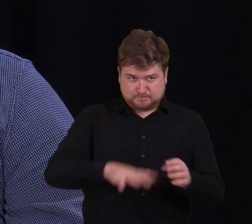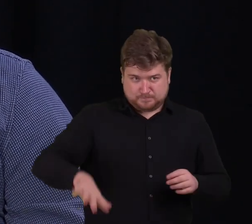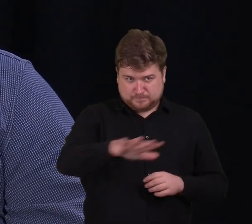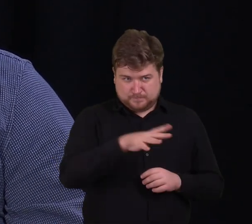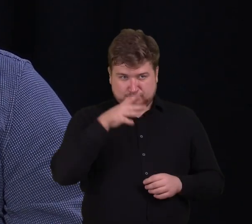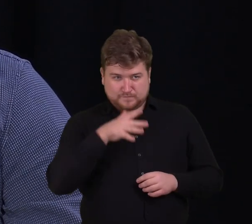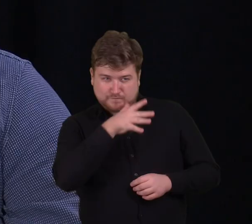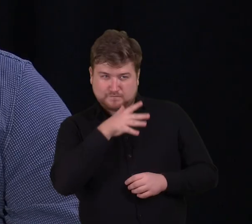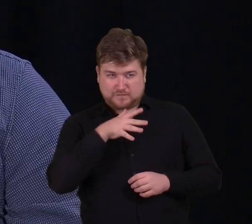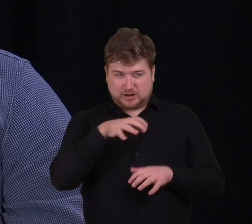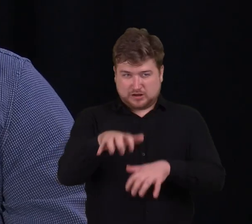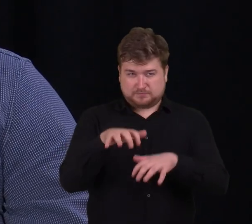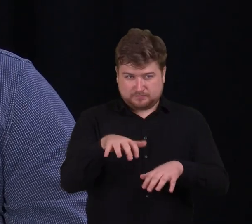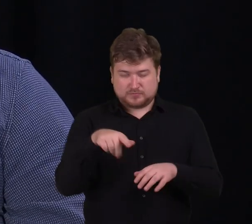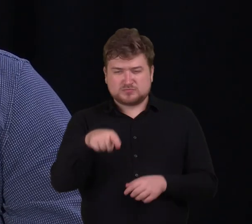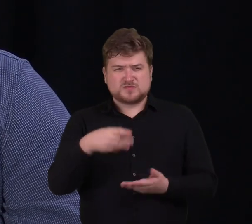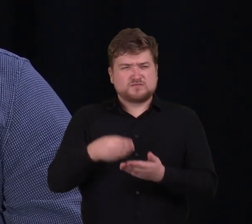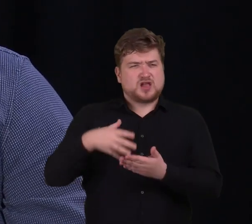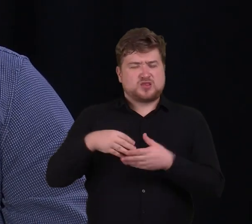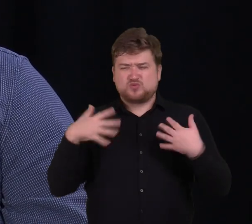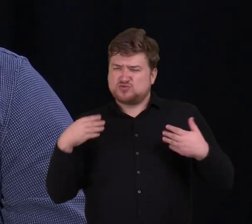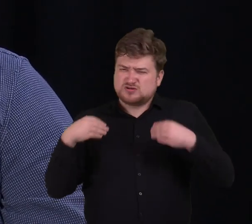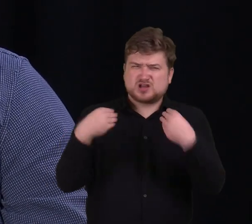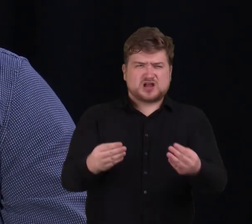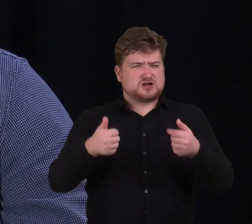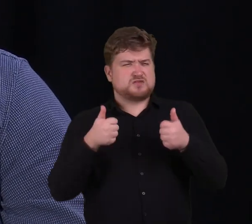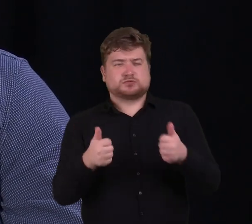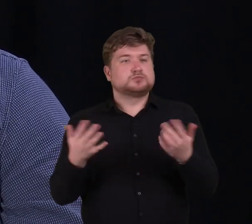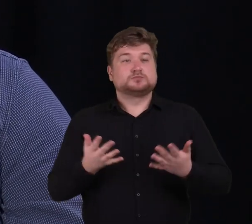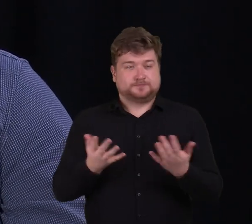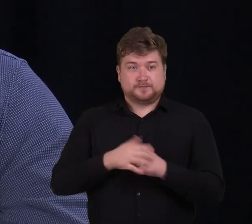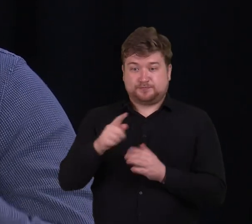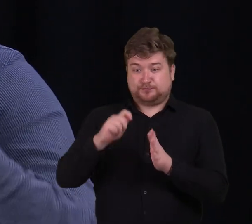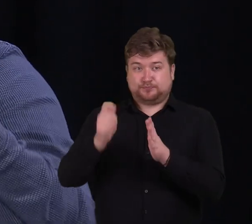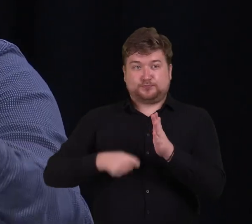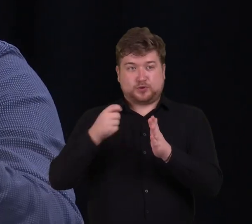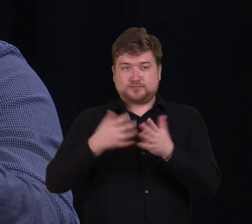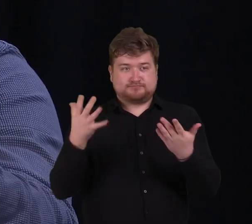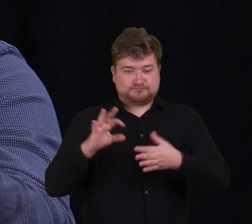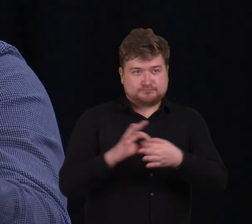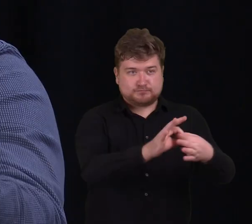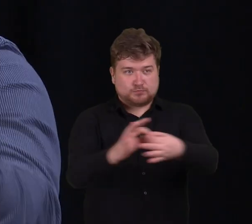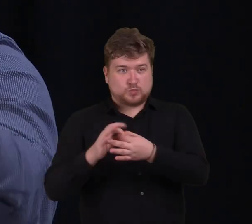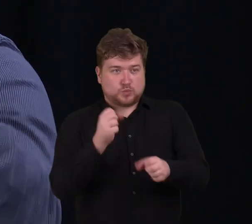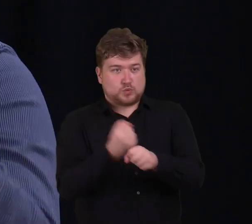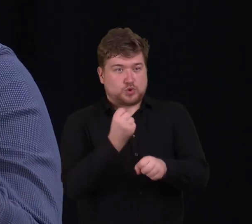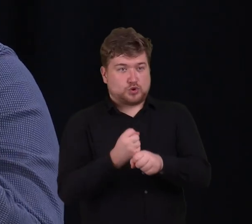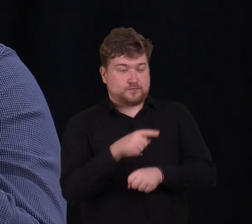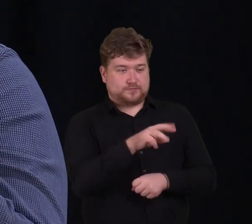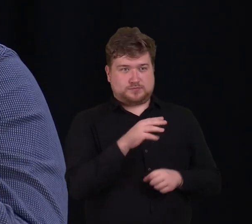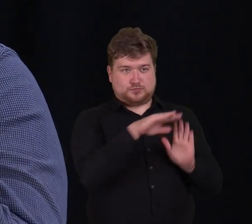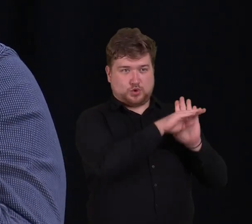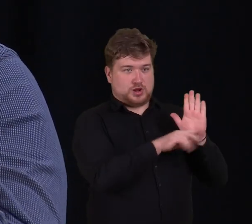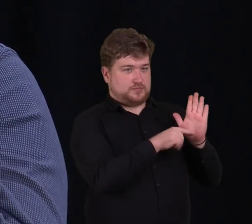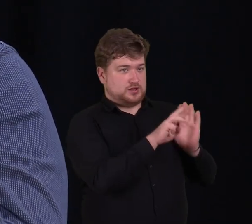also capable in CLLD, and it helps people to visit also other places, and other people